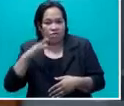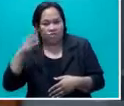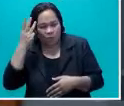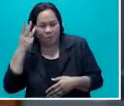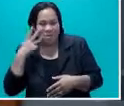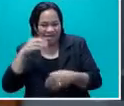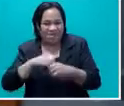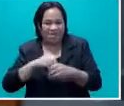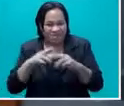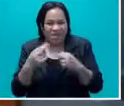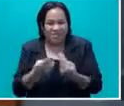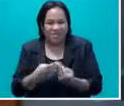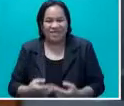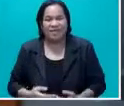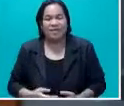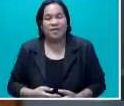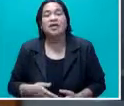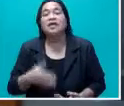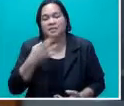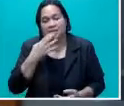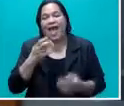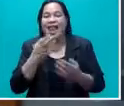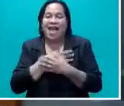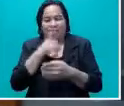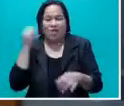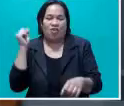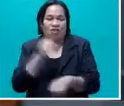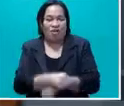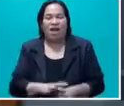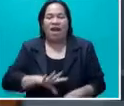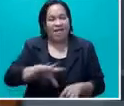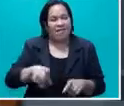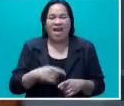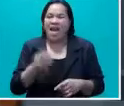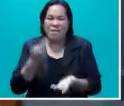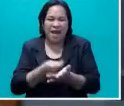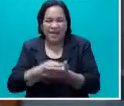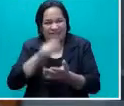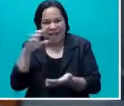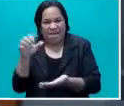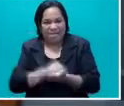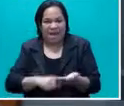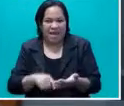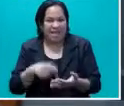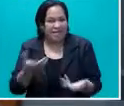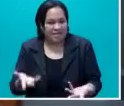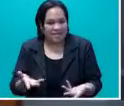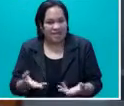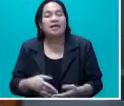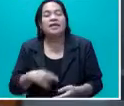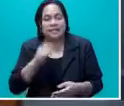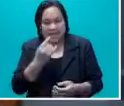Honourable Speaker. And as we know, love conquers all. Money will not buy that, Honourable Speaker. It's